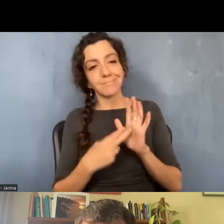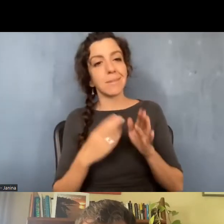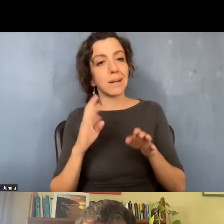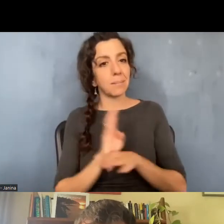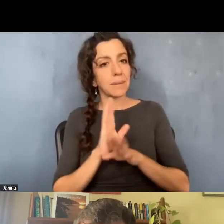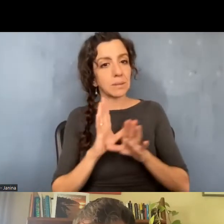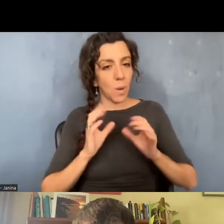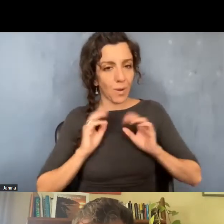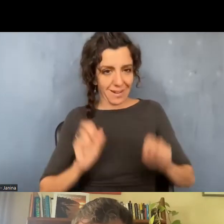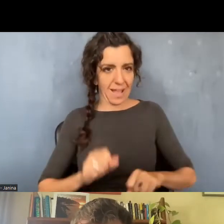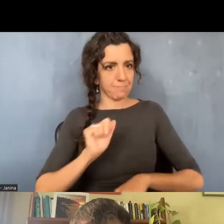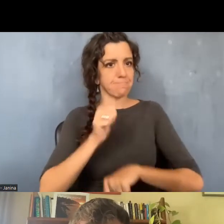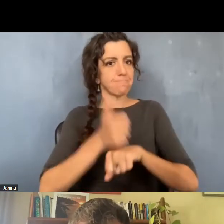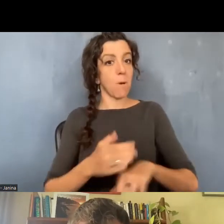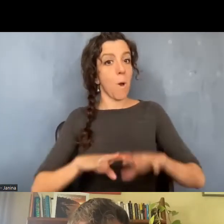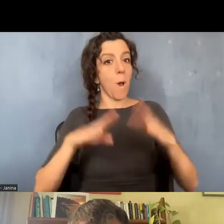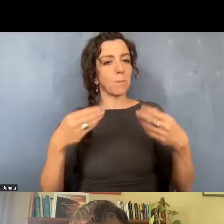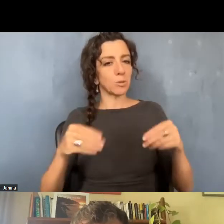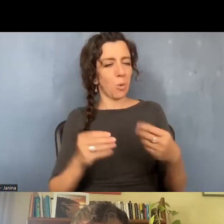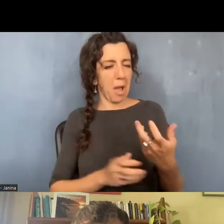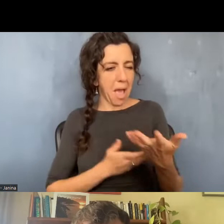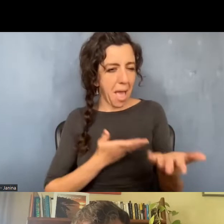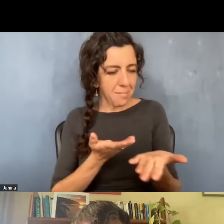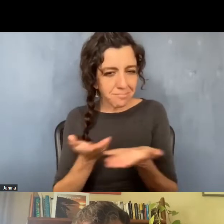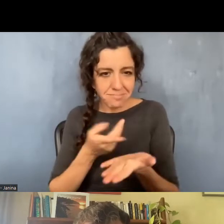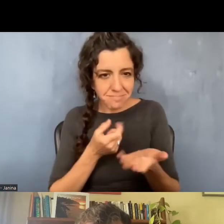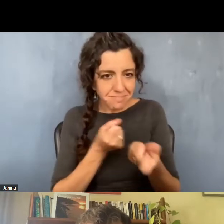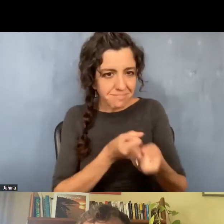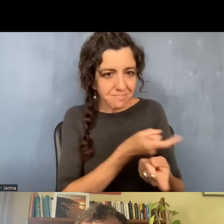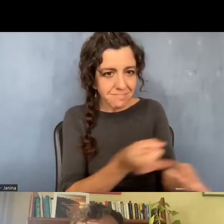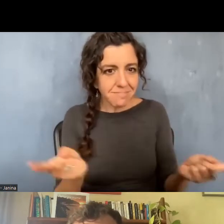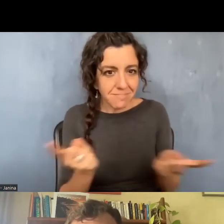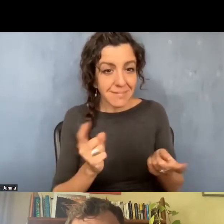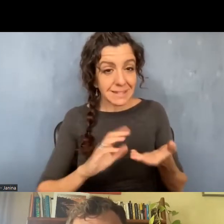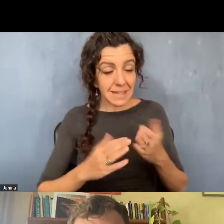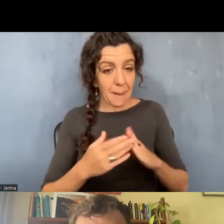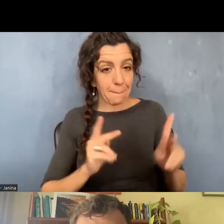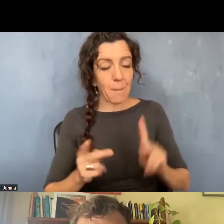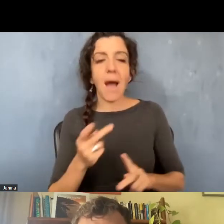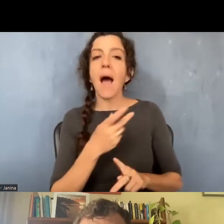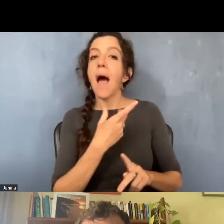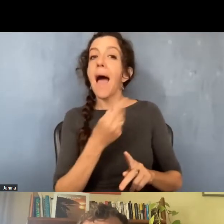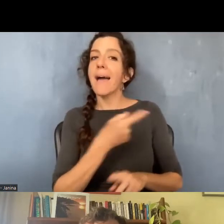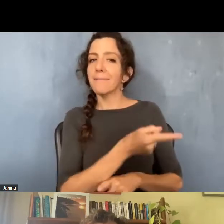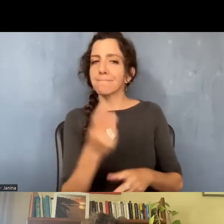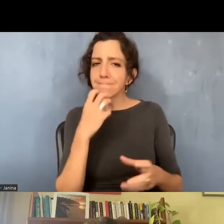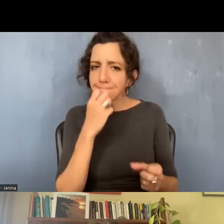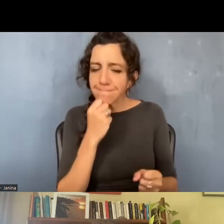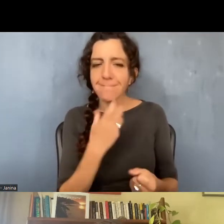store that not only serves the town people, but is welcomed, valued, and integrated into the